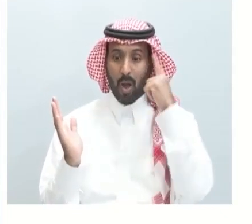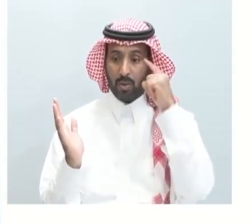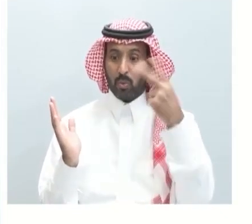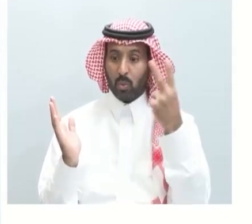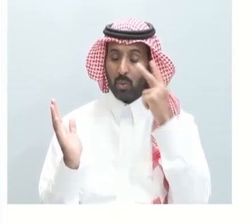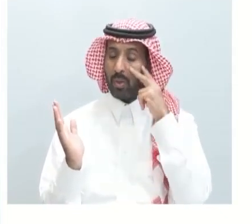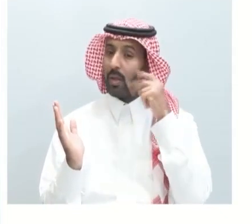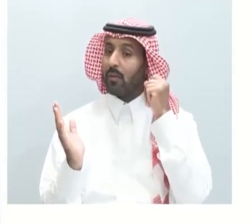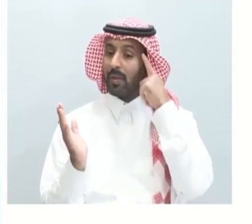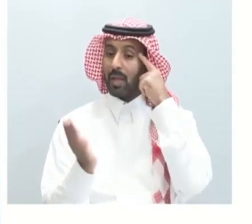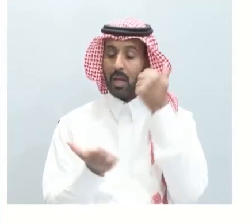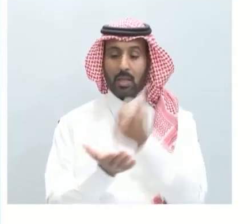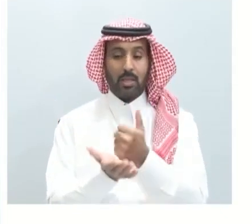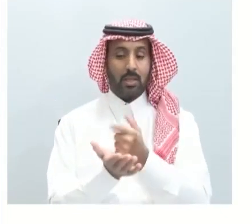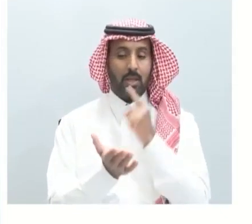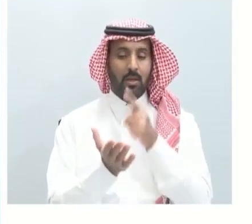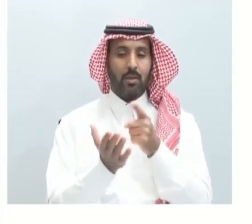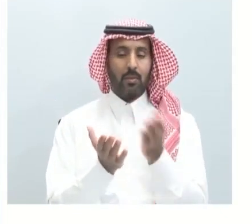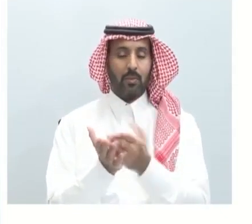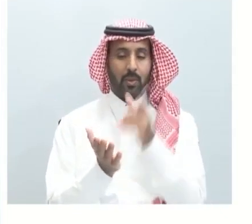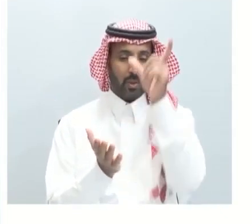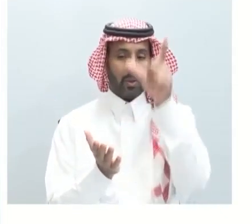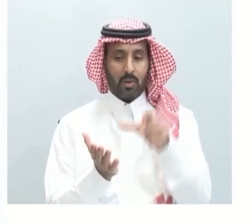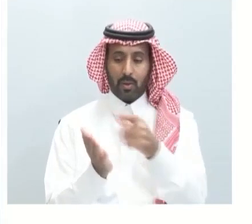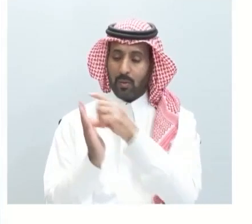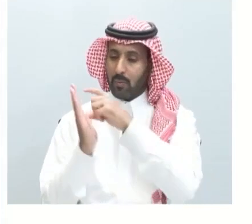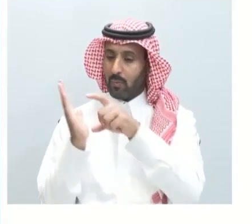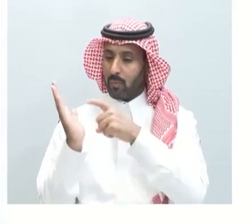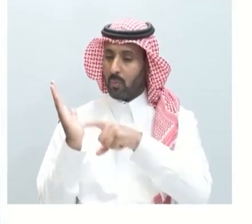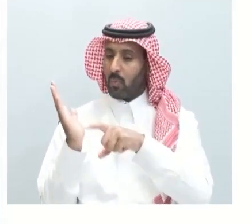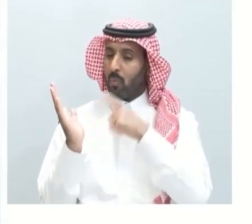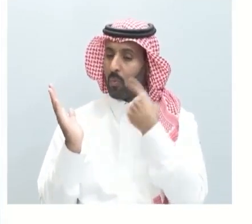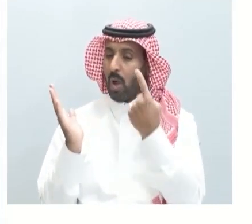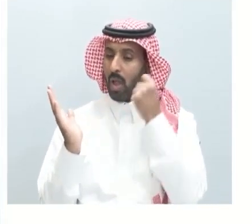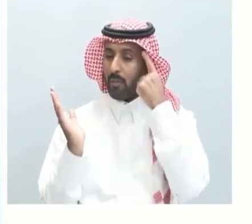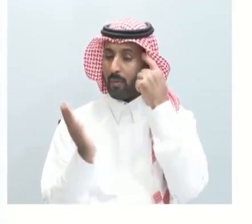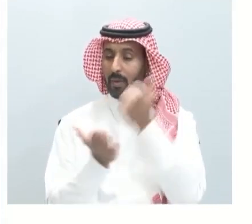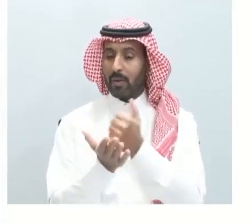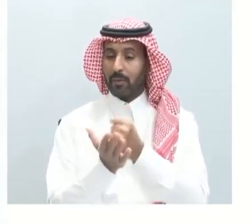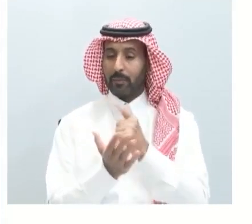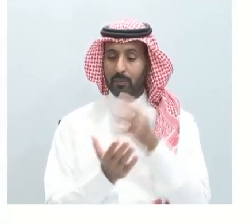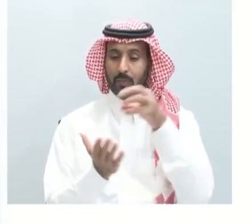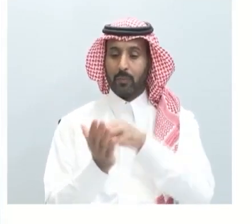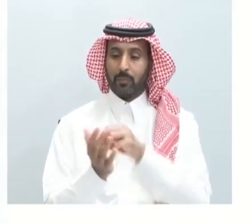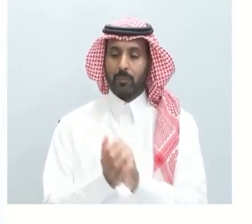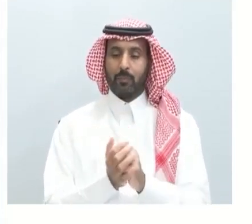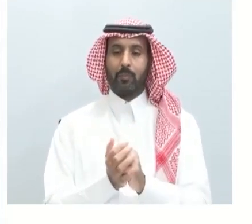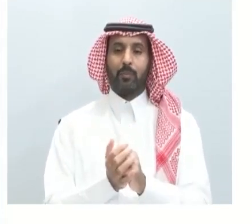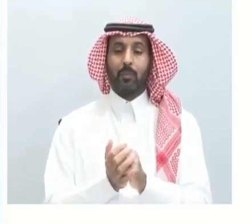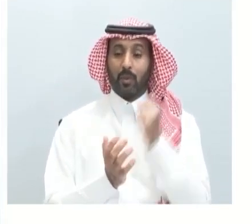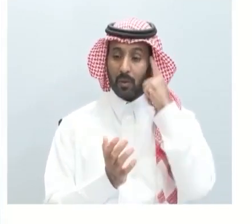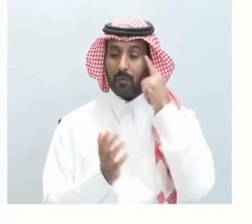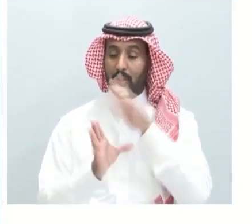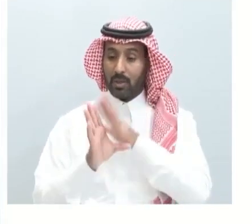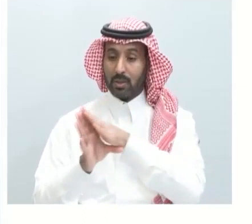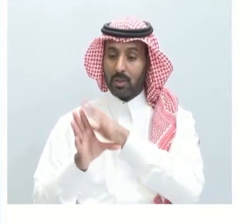two or three so because of that each body paragraph must have one main idea is this main idea